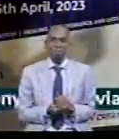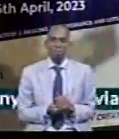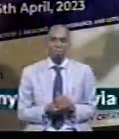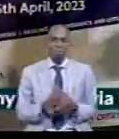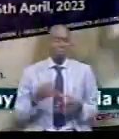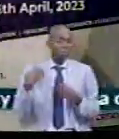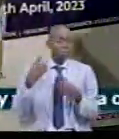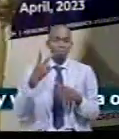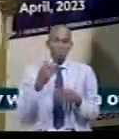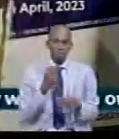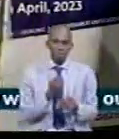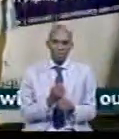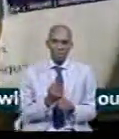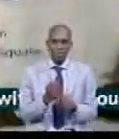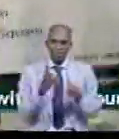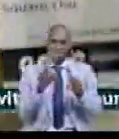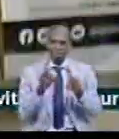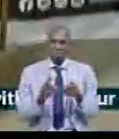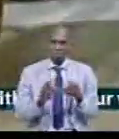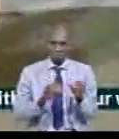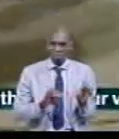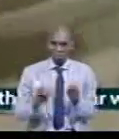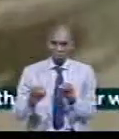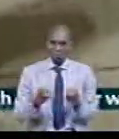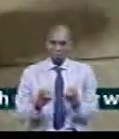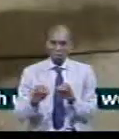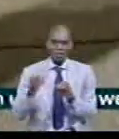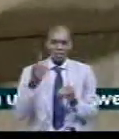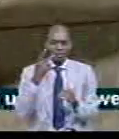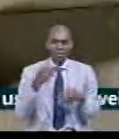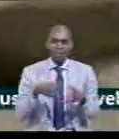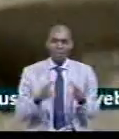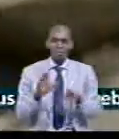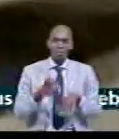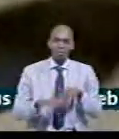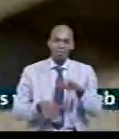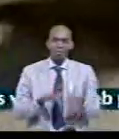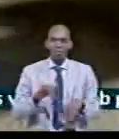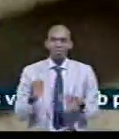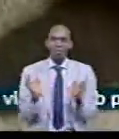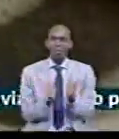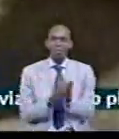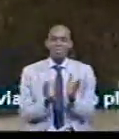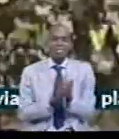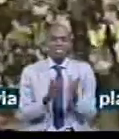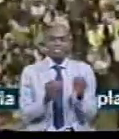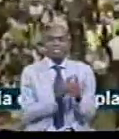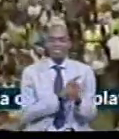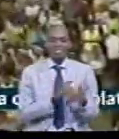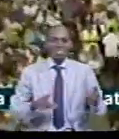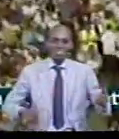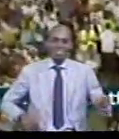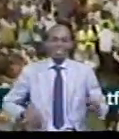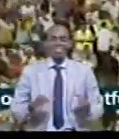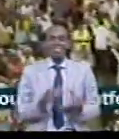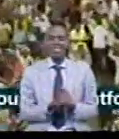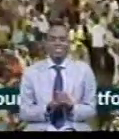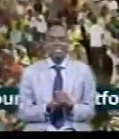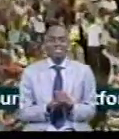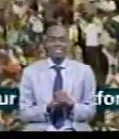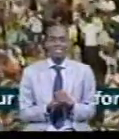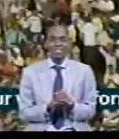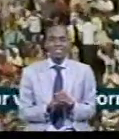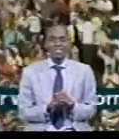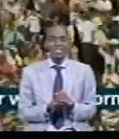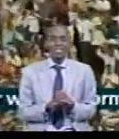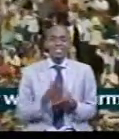2 years. Walk for us. 2 years. That's walk it. For us. Praise that's the it. Lord. Praise and, the Lord. And he also said that, this is what has been